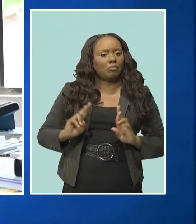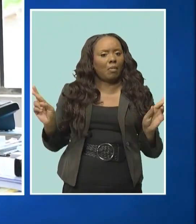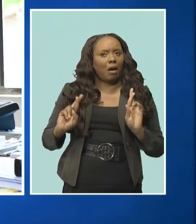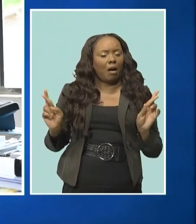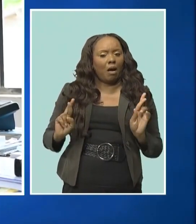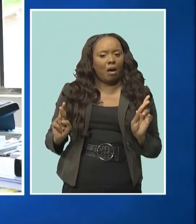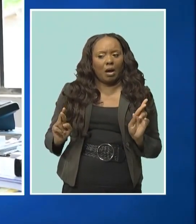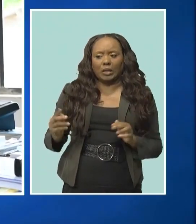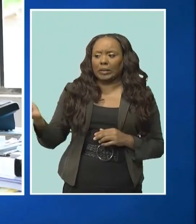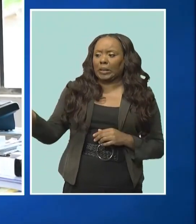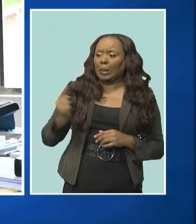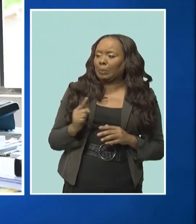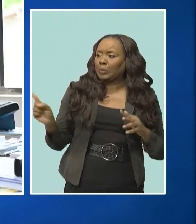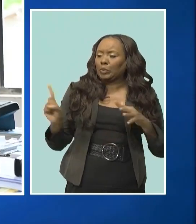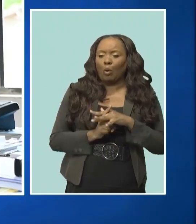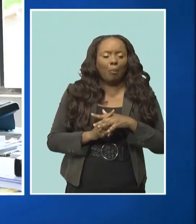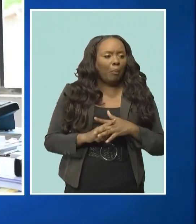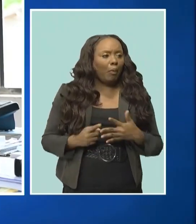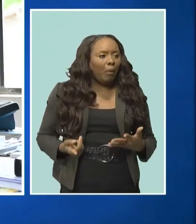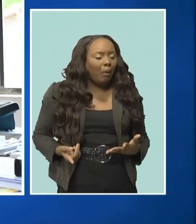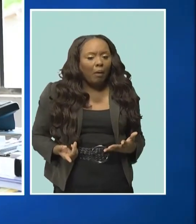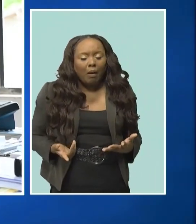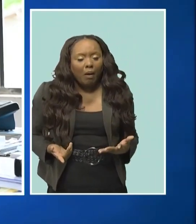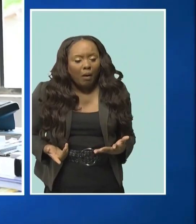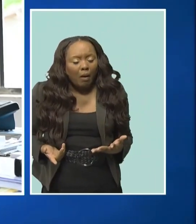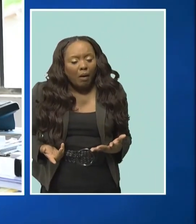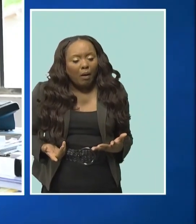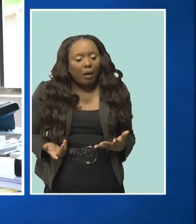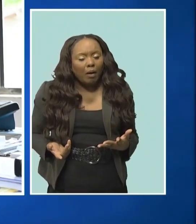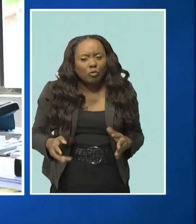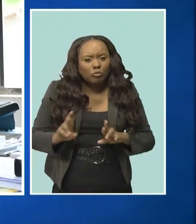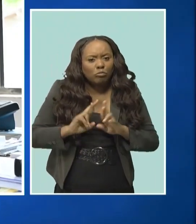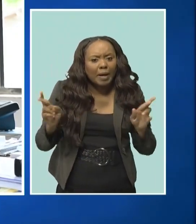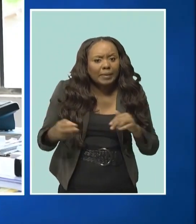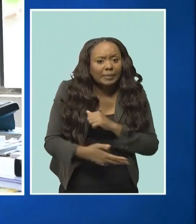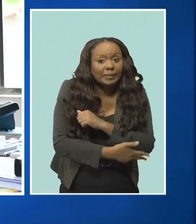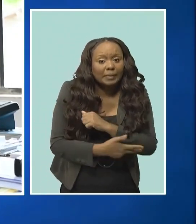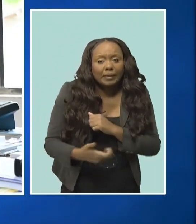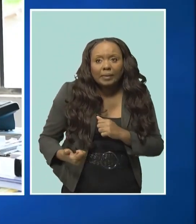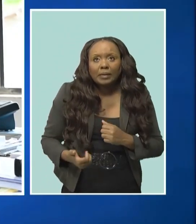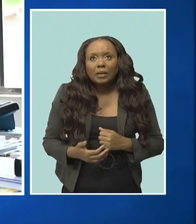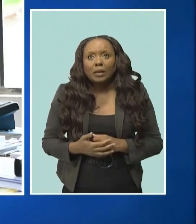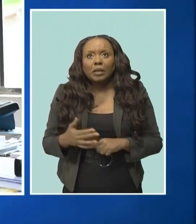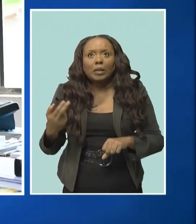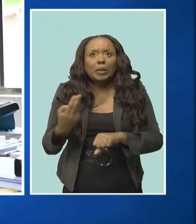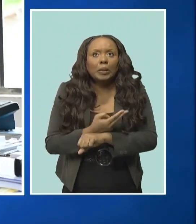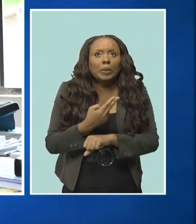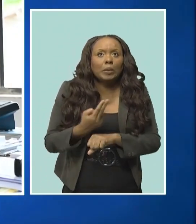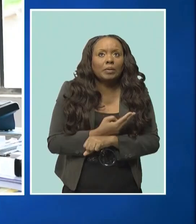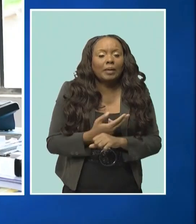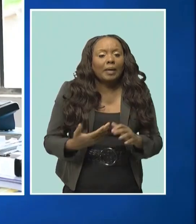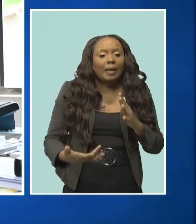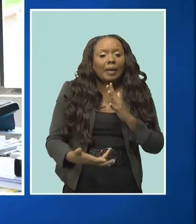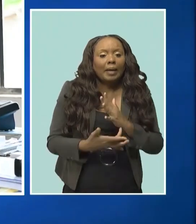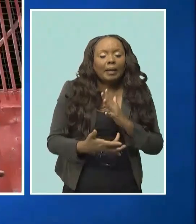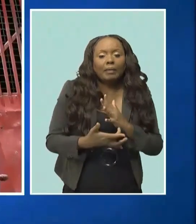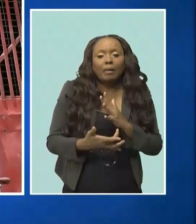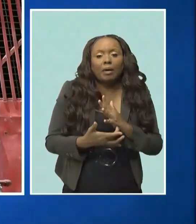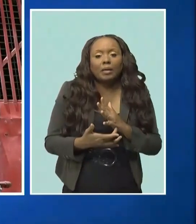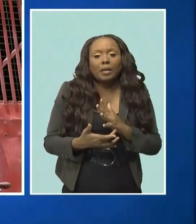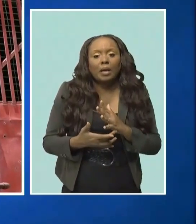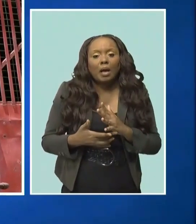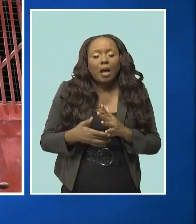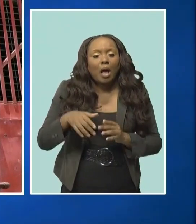because they're using motorized electronic pumps to siphon the diesel, and